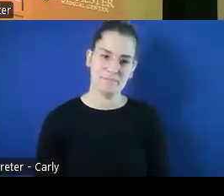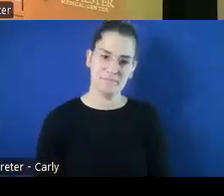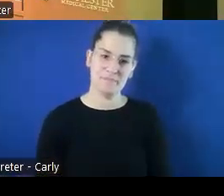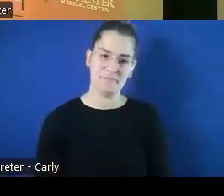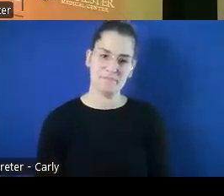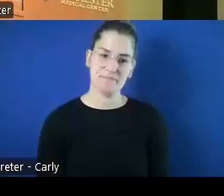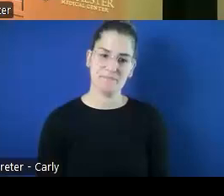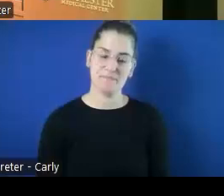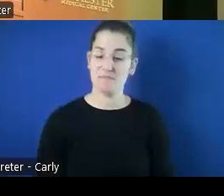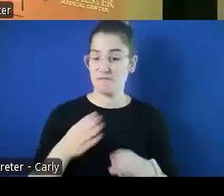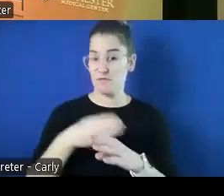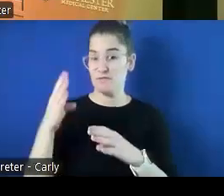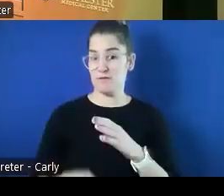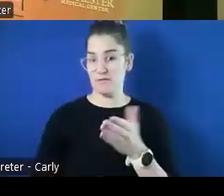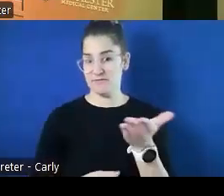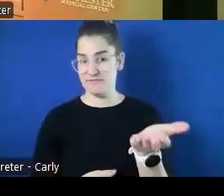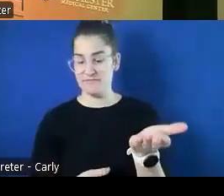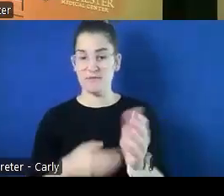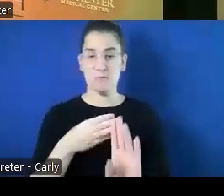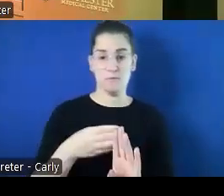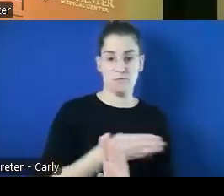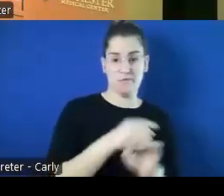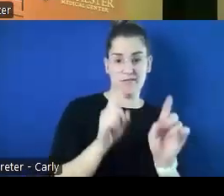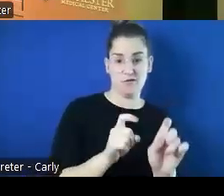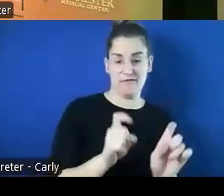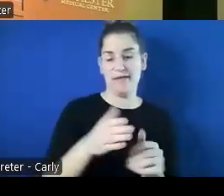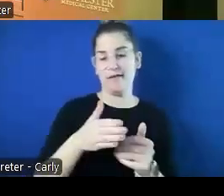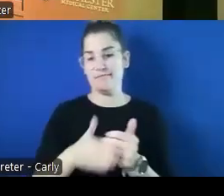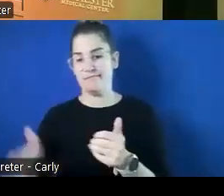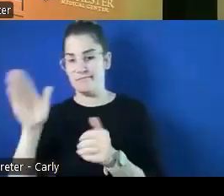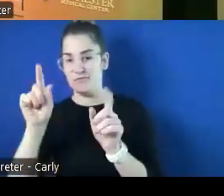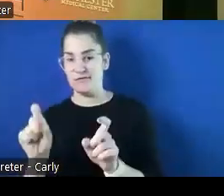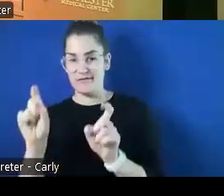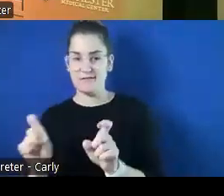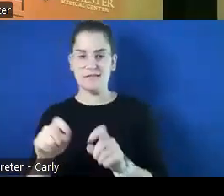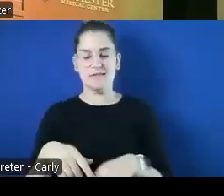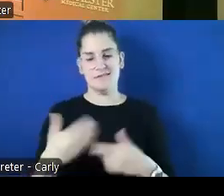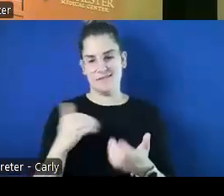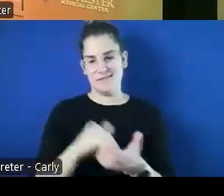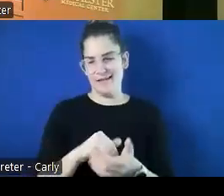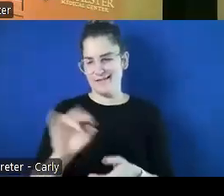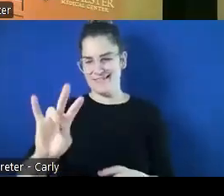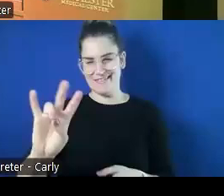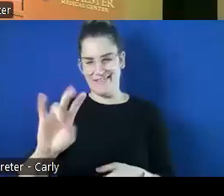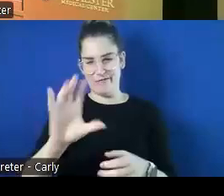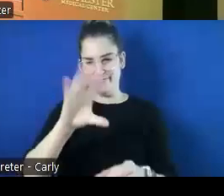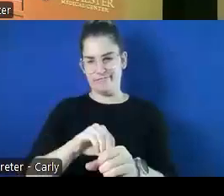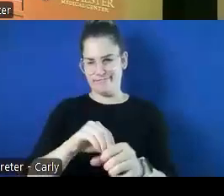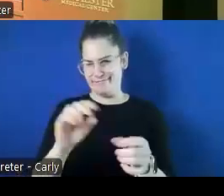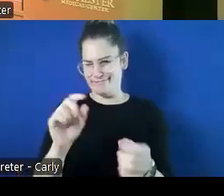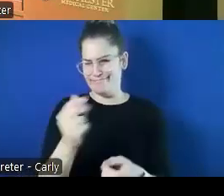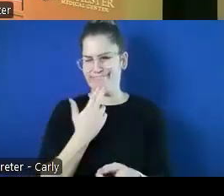These are the results from the pre and post survey, and due to the small number of the participants thus far, I can't make